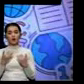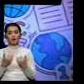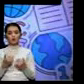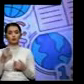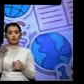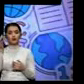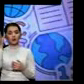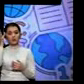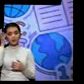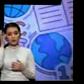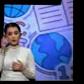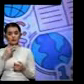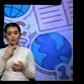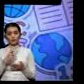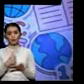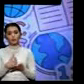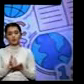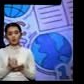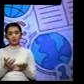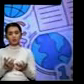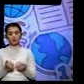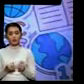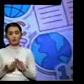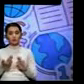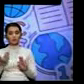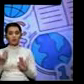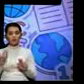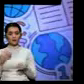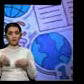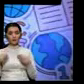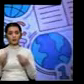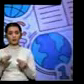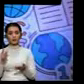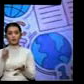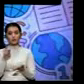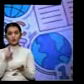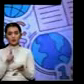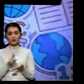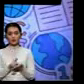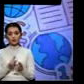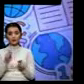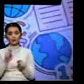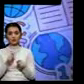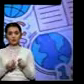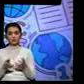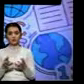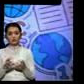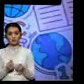shu bilimlarimizni mustahkamlab olamiz. Undan avval esa berilgan mustaqil topshiriqni tekshirib